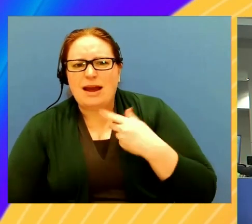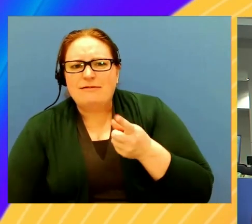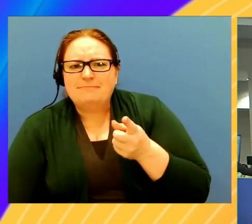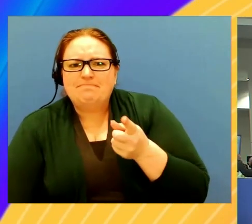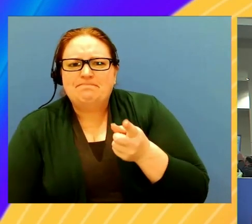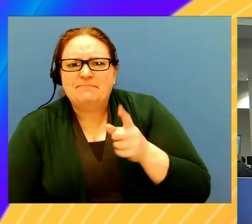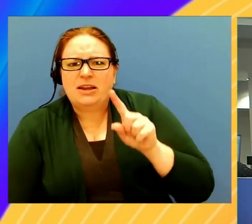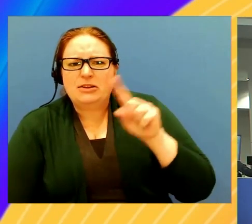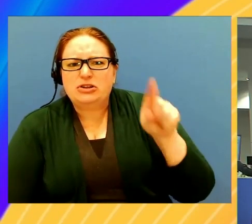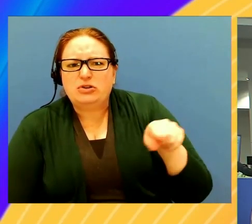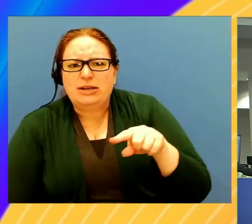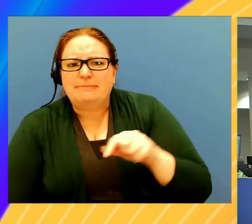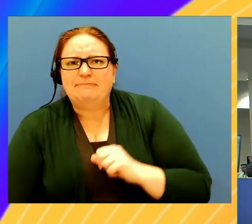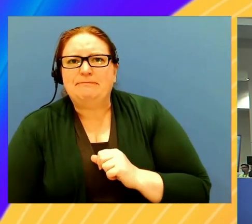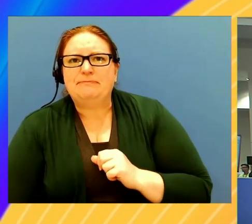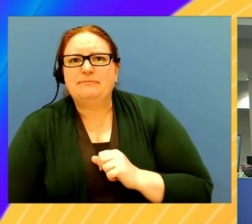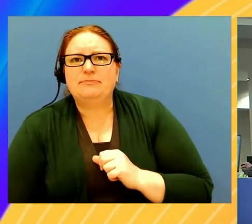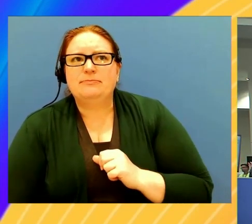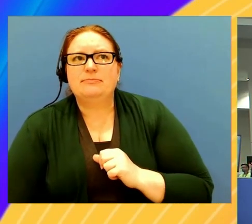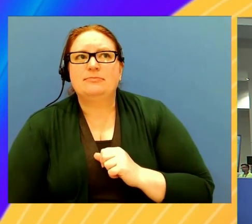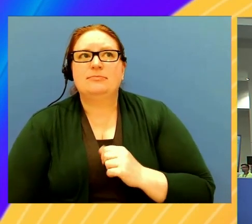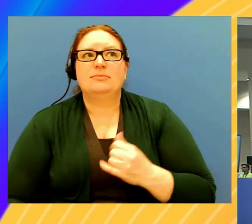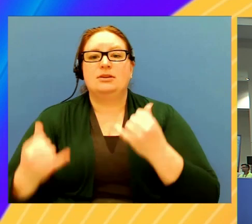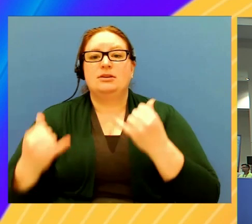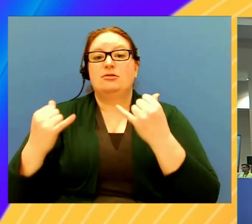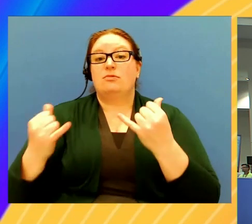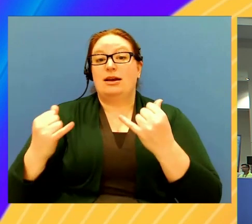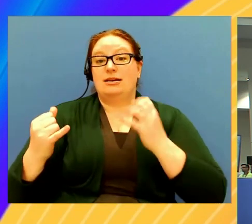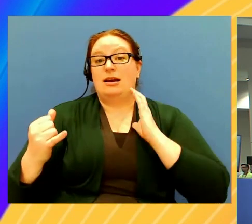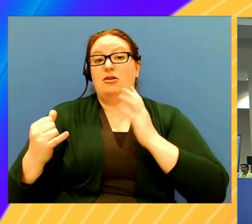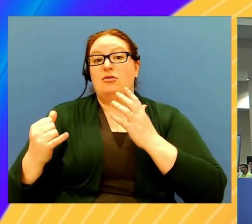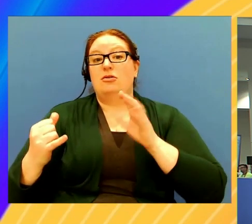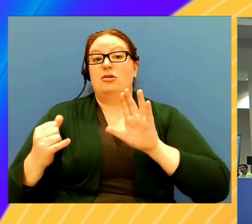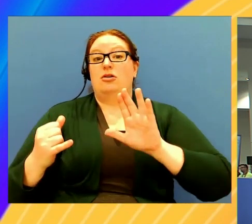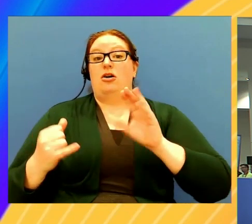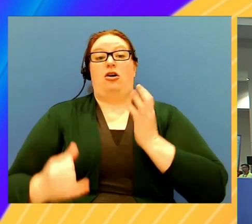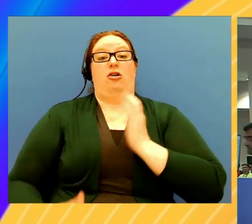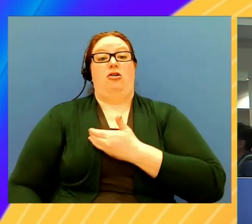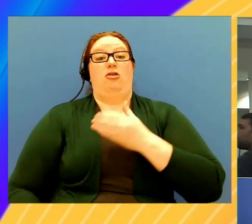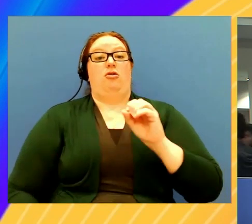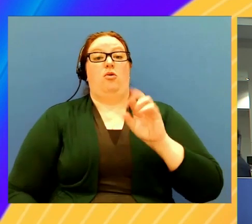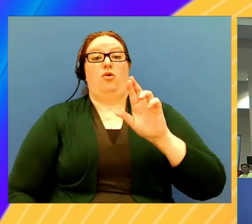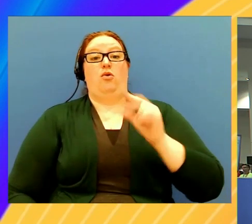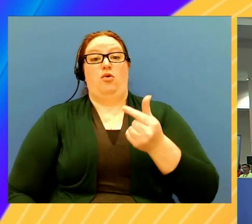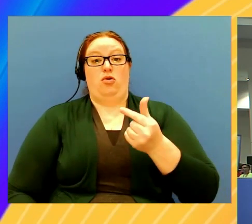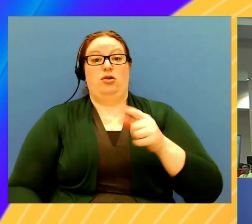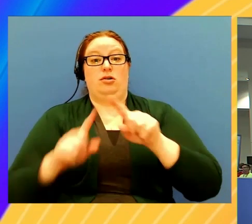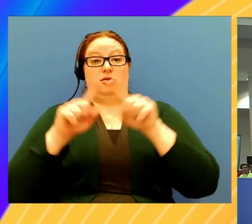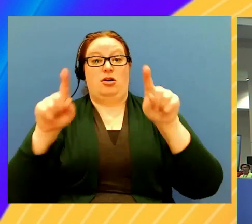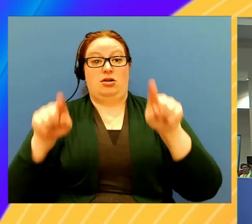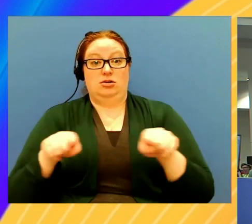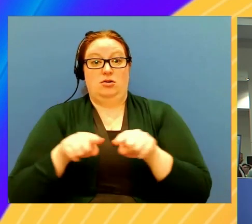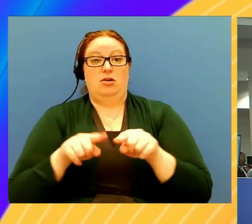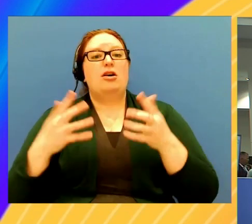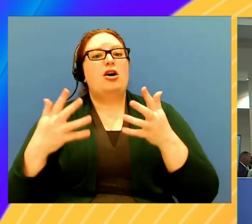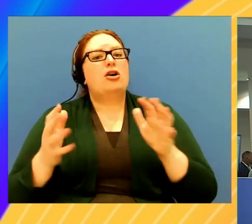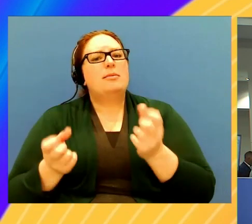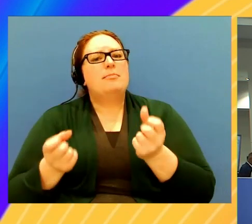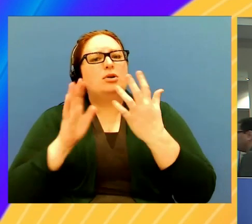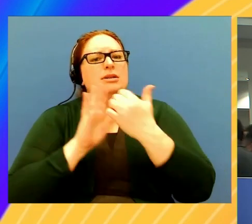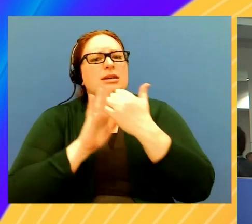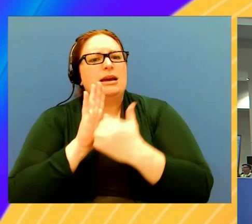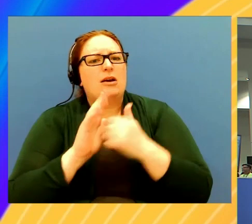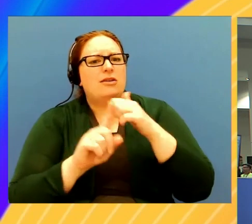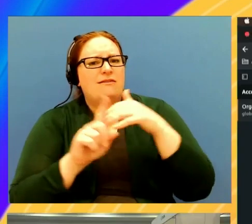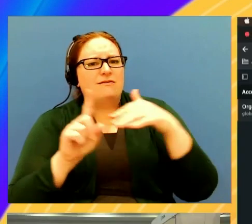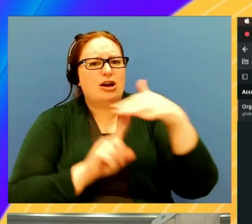now? Yeah, so right now you're looking at our organizations console. So if you're already in a multi-account environment, this is where